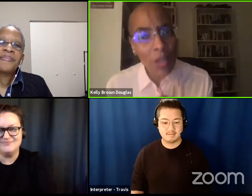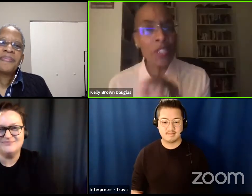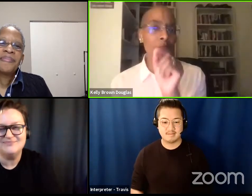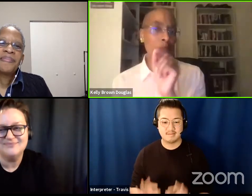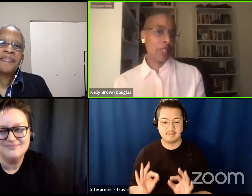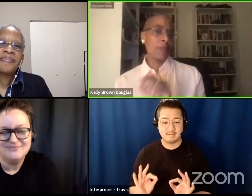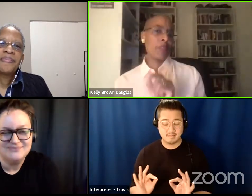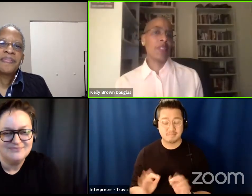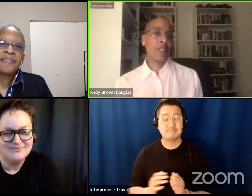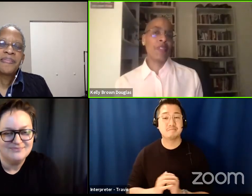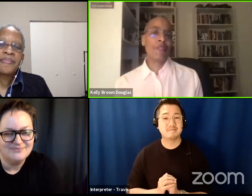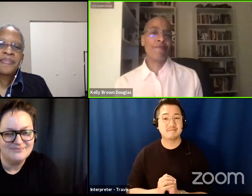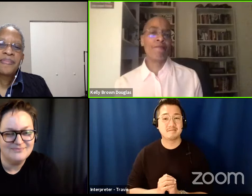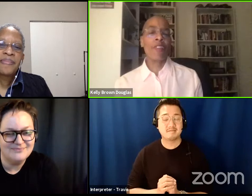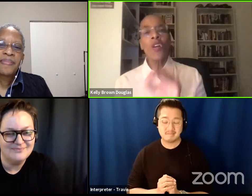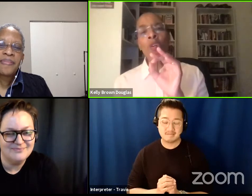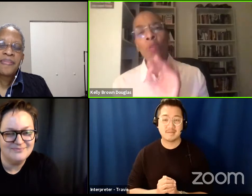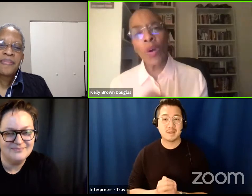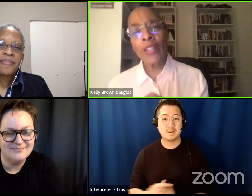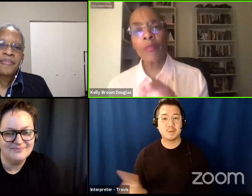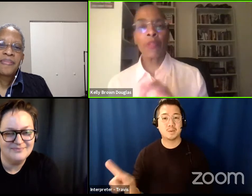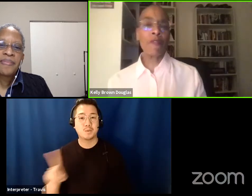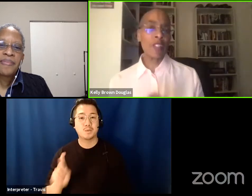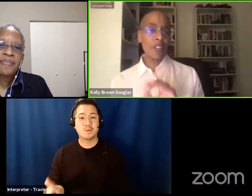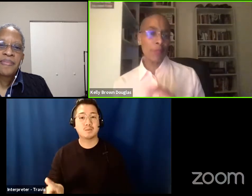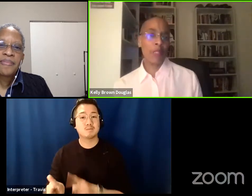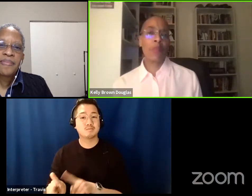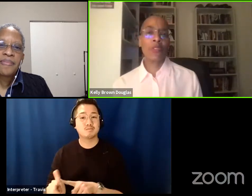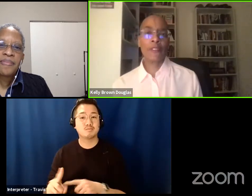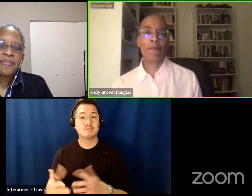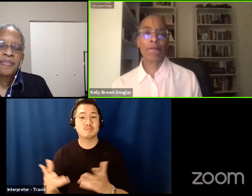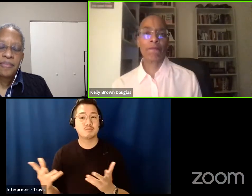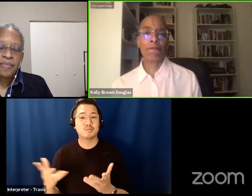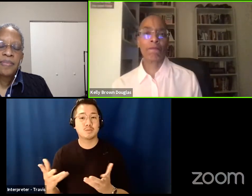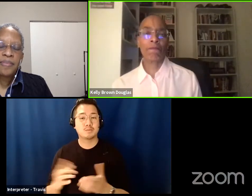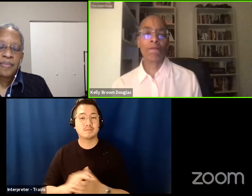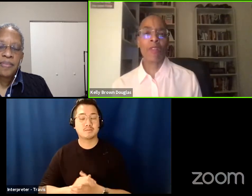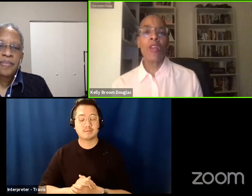the question becomes this: what prevents people